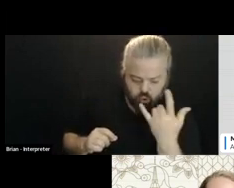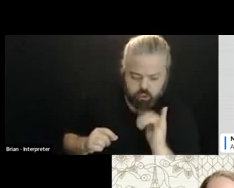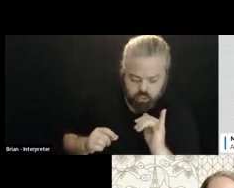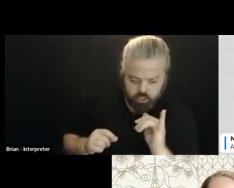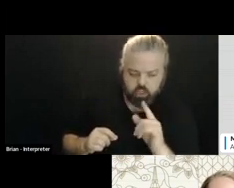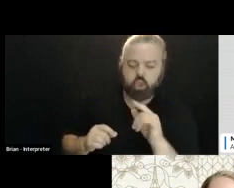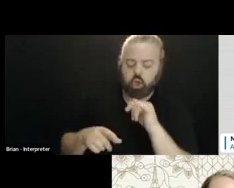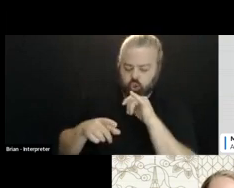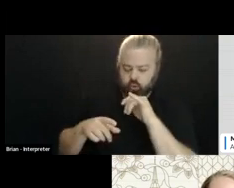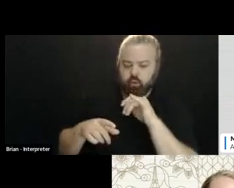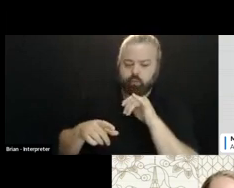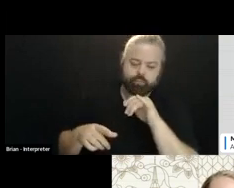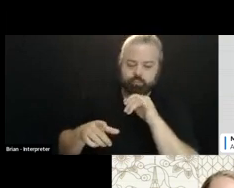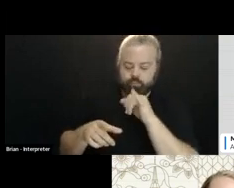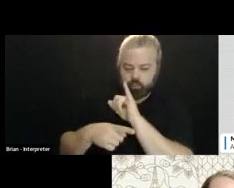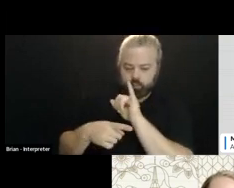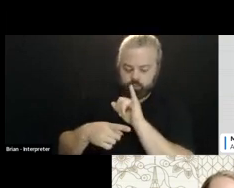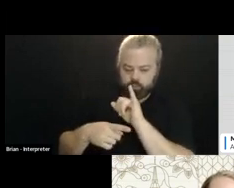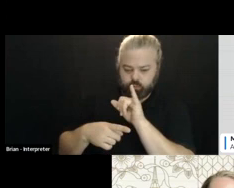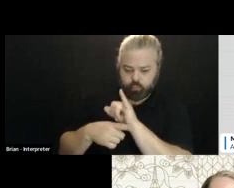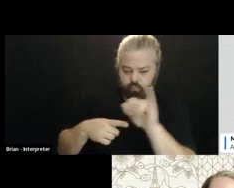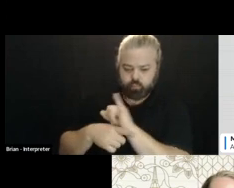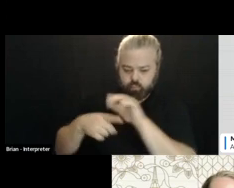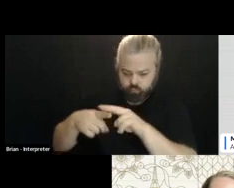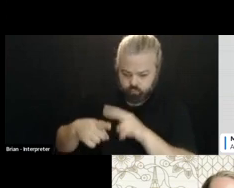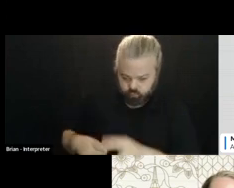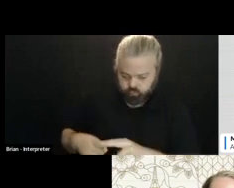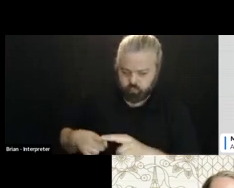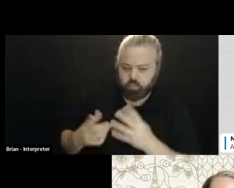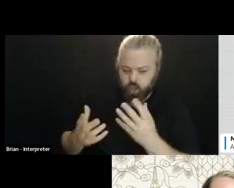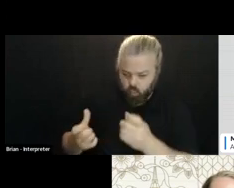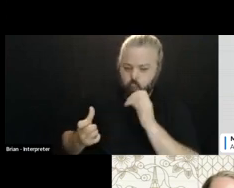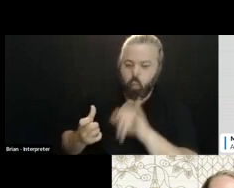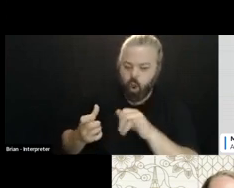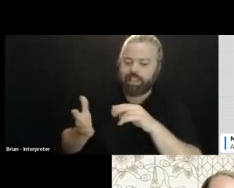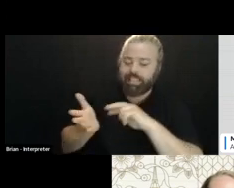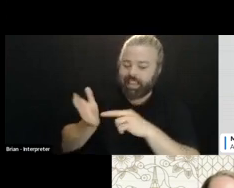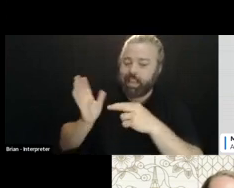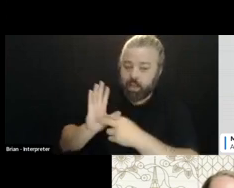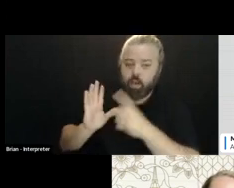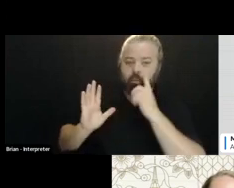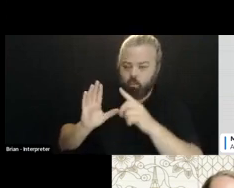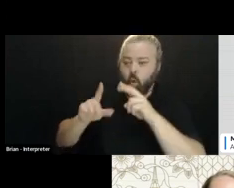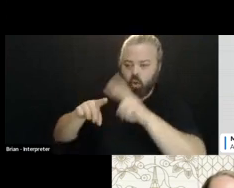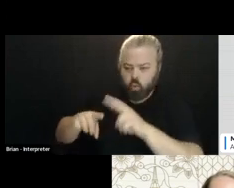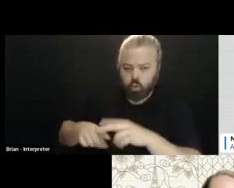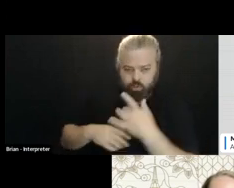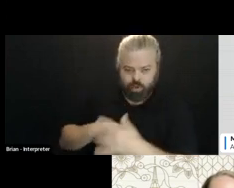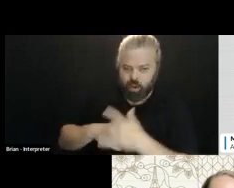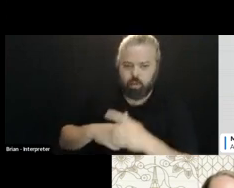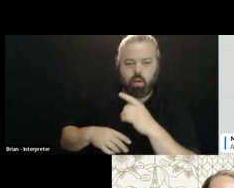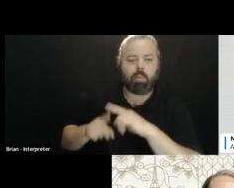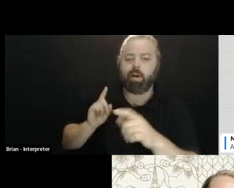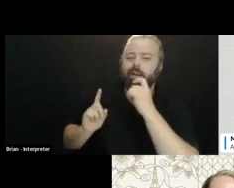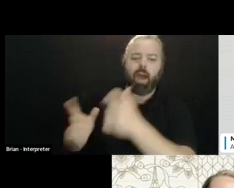I would like to make definitions of jargon words available near their occurrence in the website, but not require users to read through a